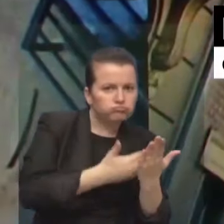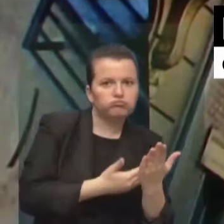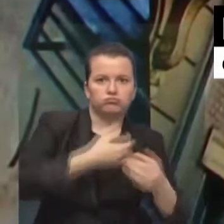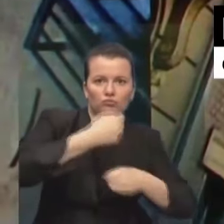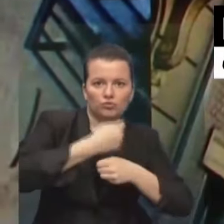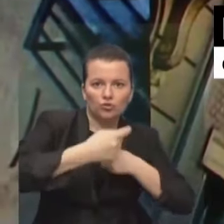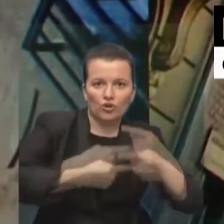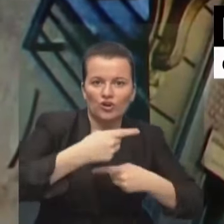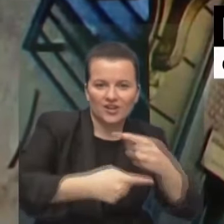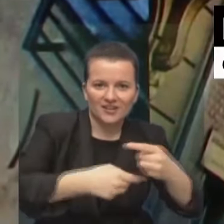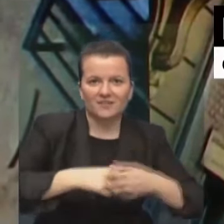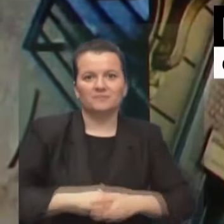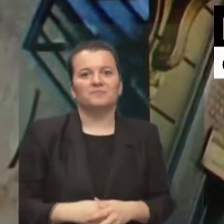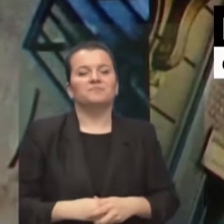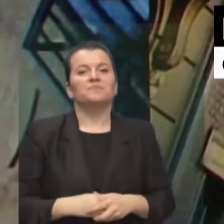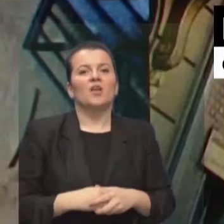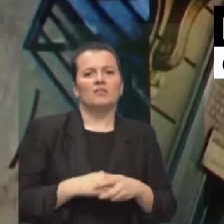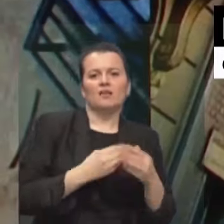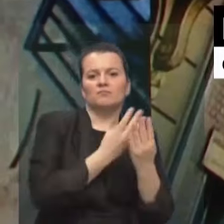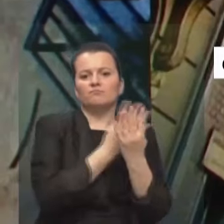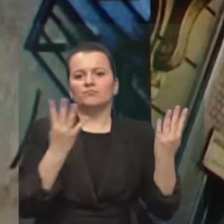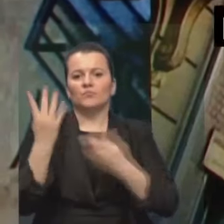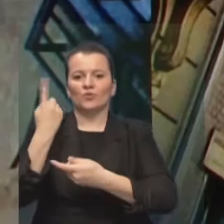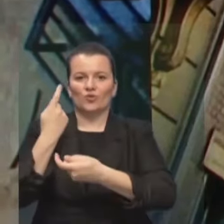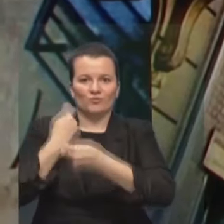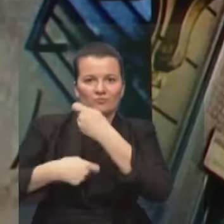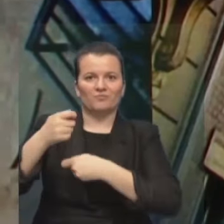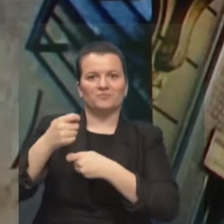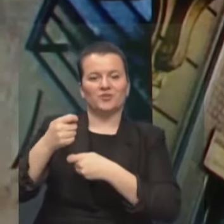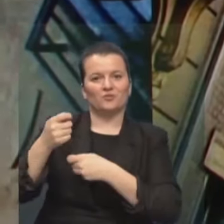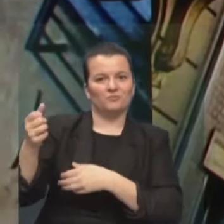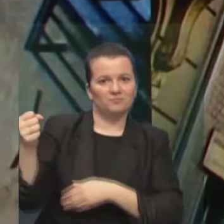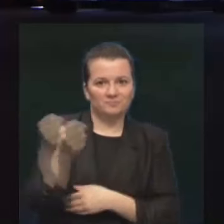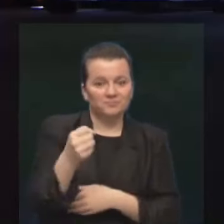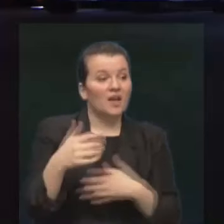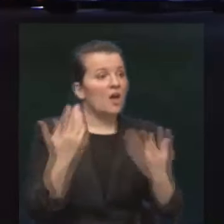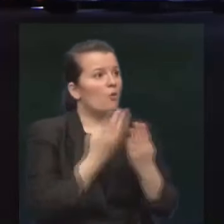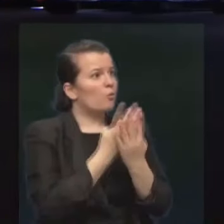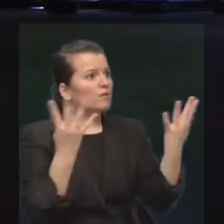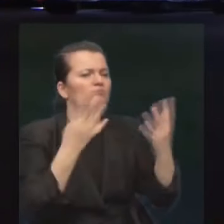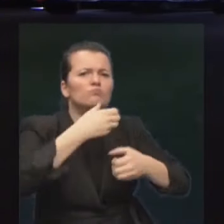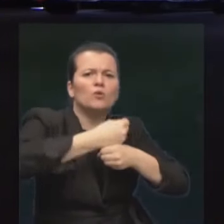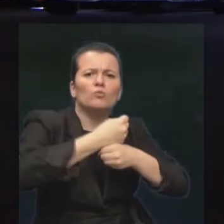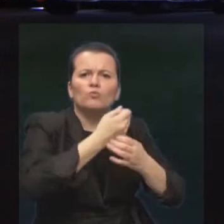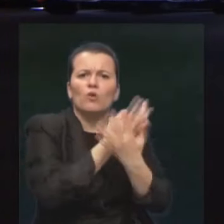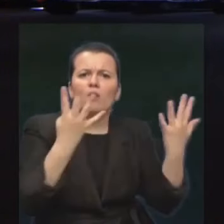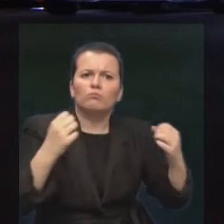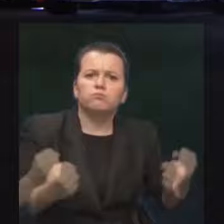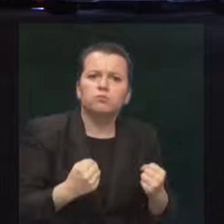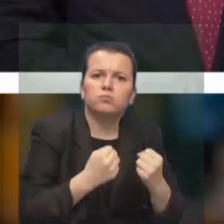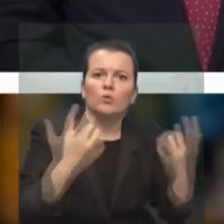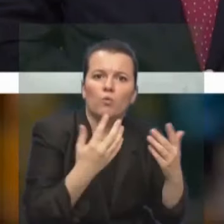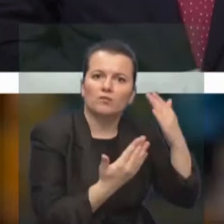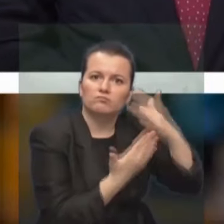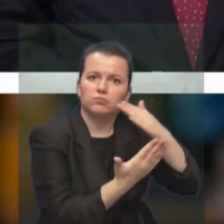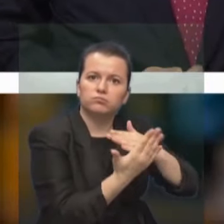of the Board. Regarding the activity of the Board of Directors, the activity of the Board was